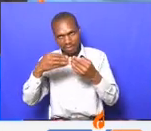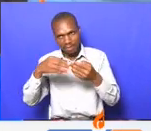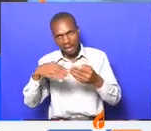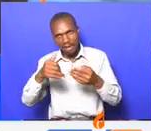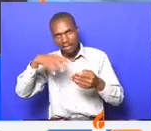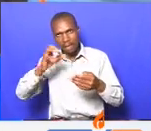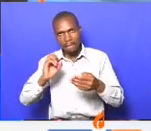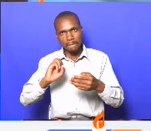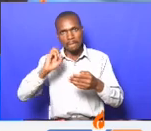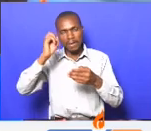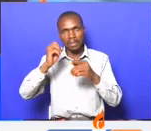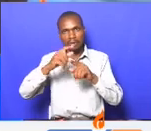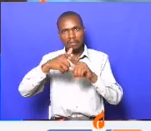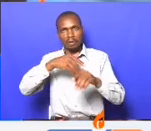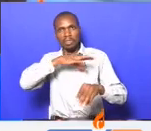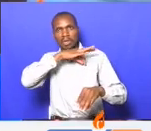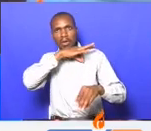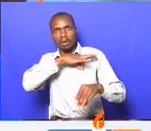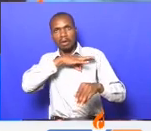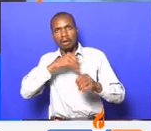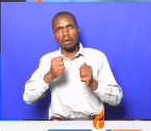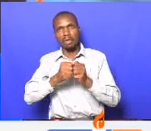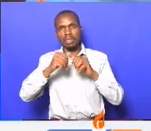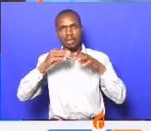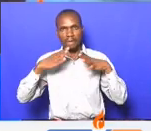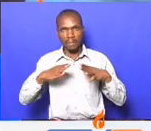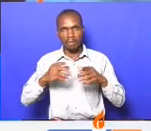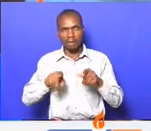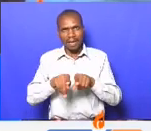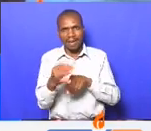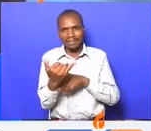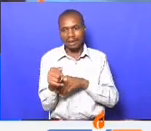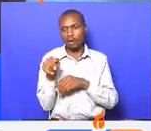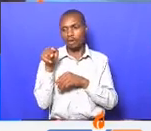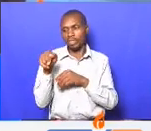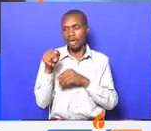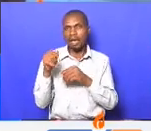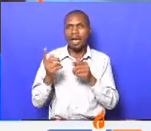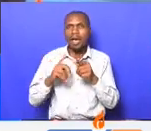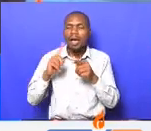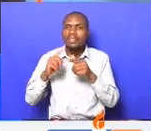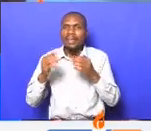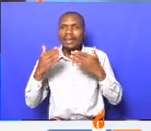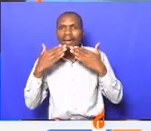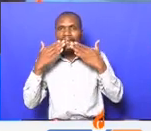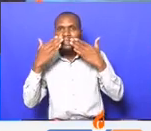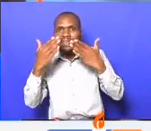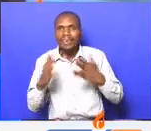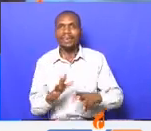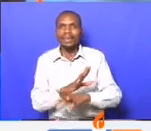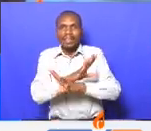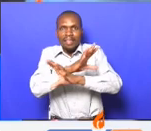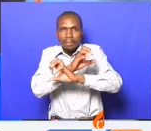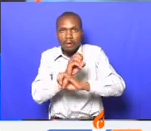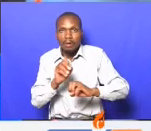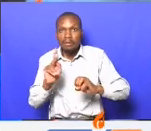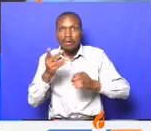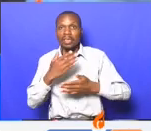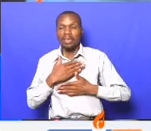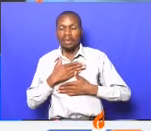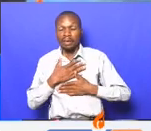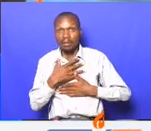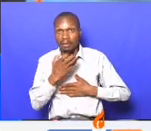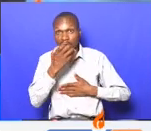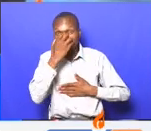parties for the benefit of our people. Kwa hivyo pia, nataka kumshukuru Rais wa Kenya and tell him